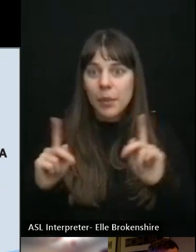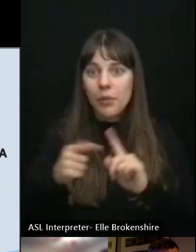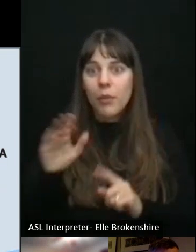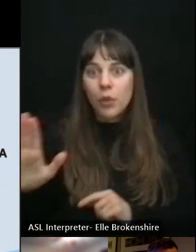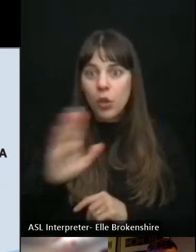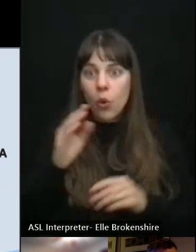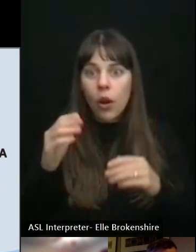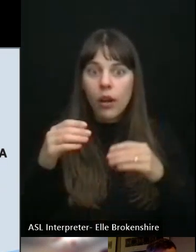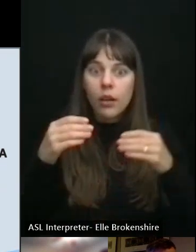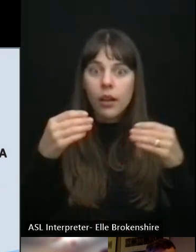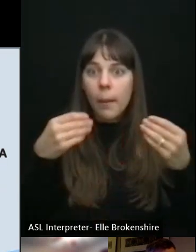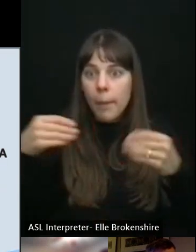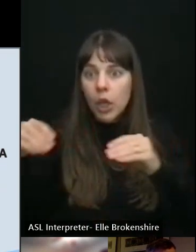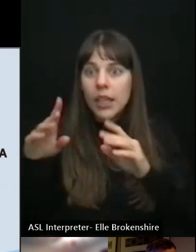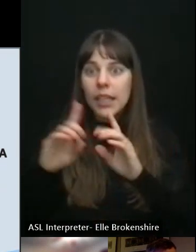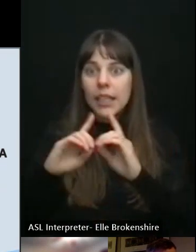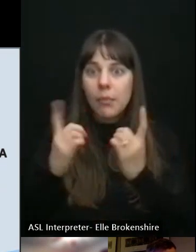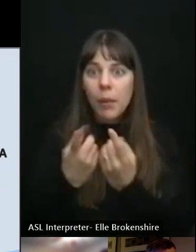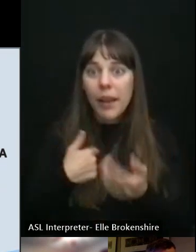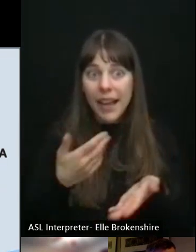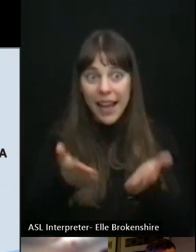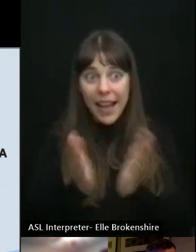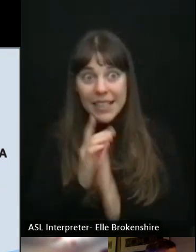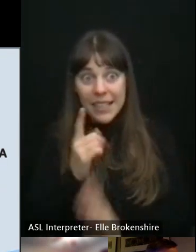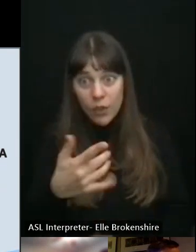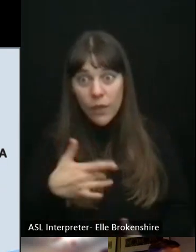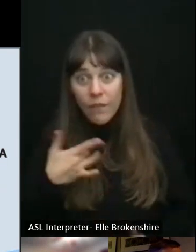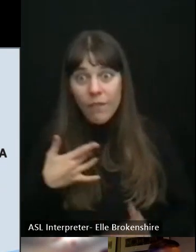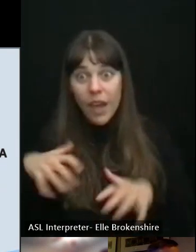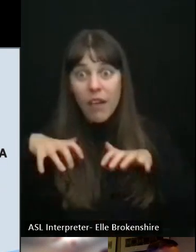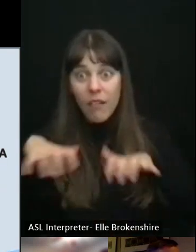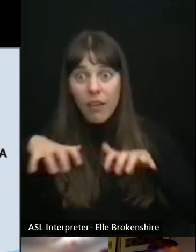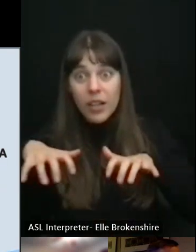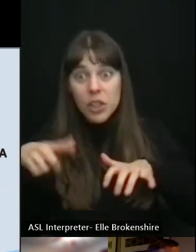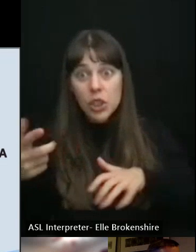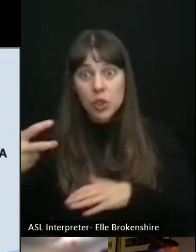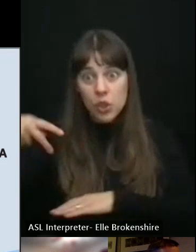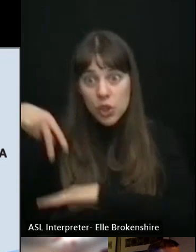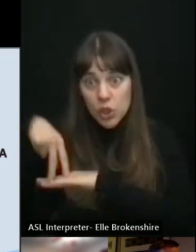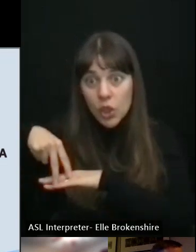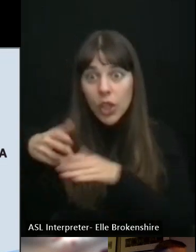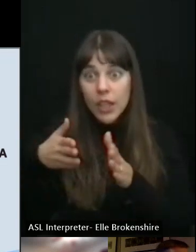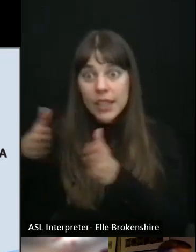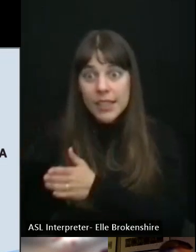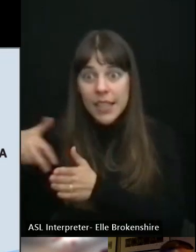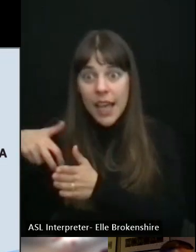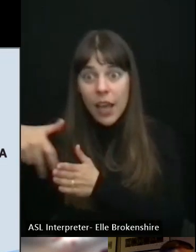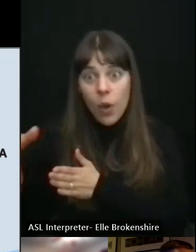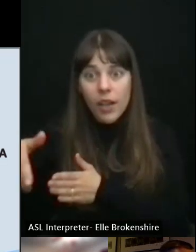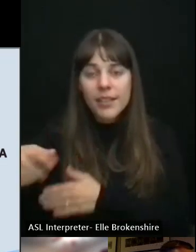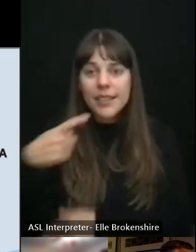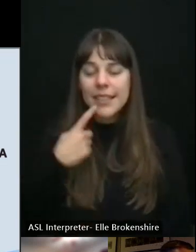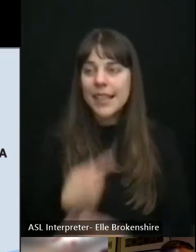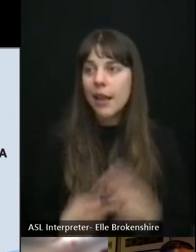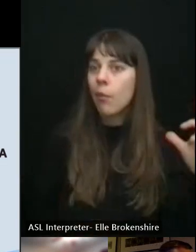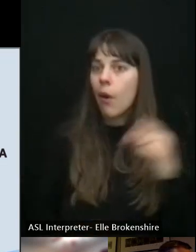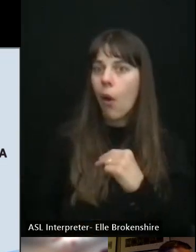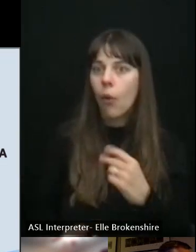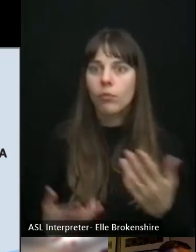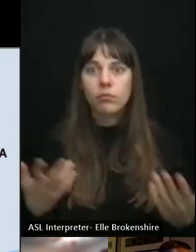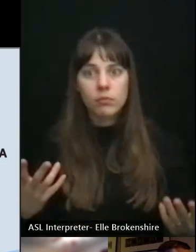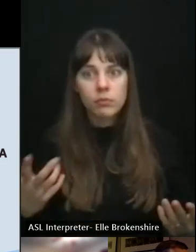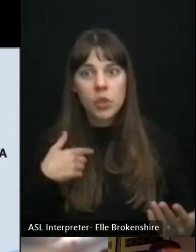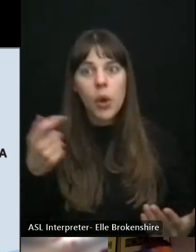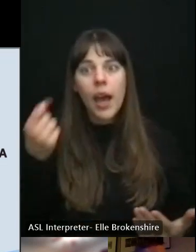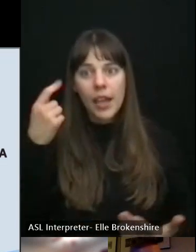felt a vibration? Have you ever stood on our sidewalks? The answer is no. So I understand the hilltop, but